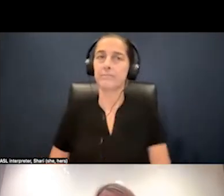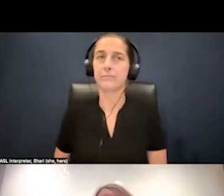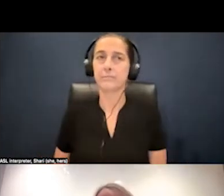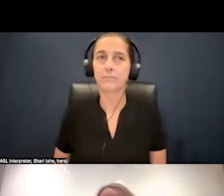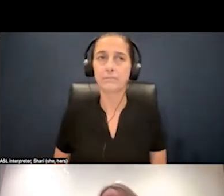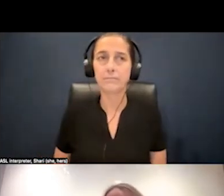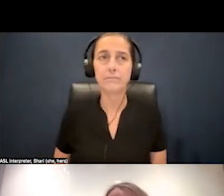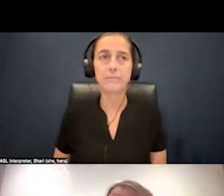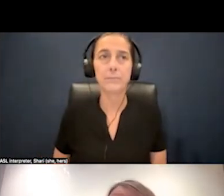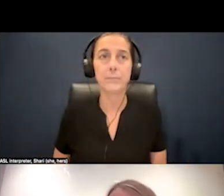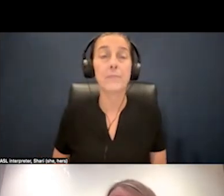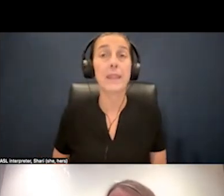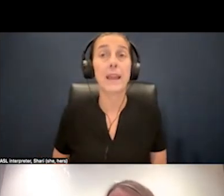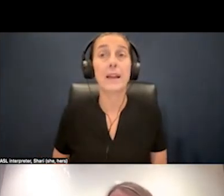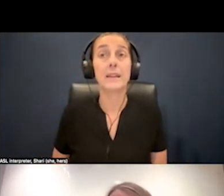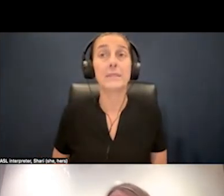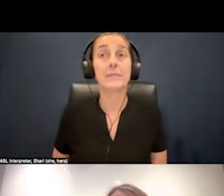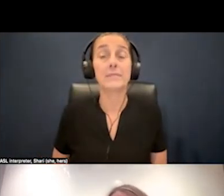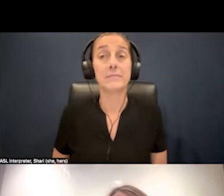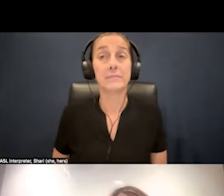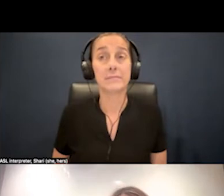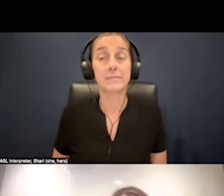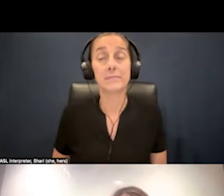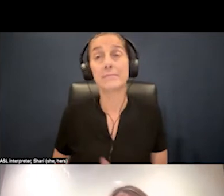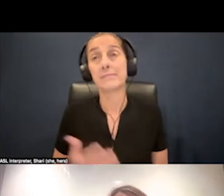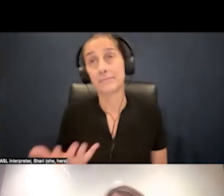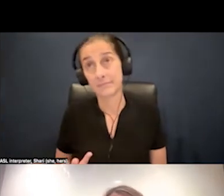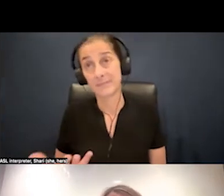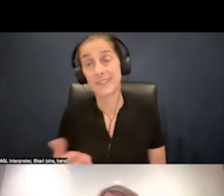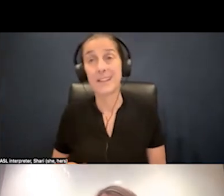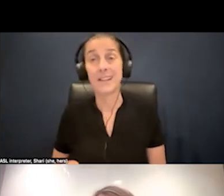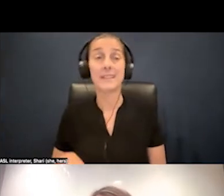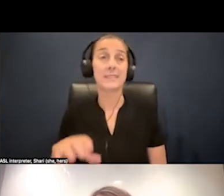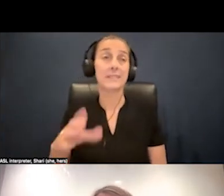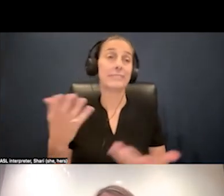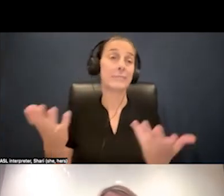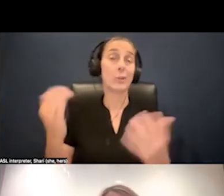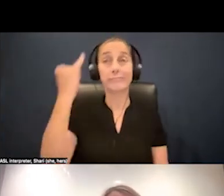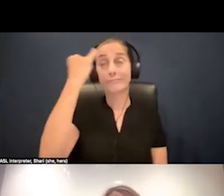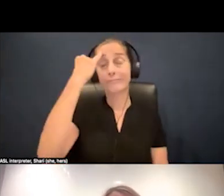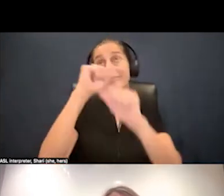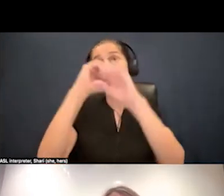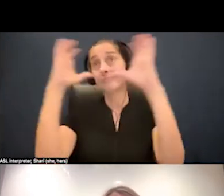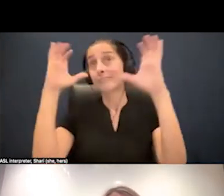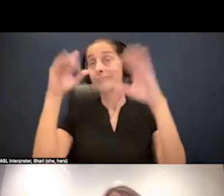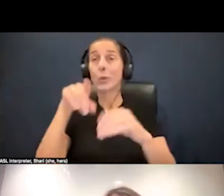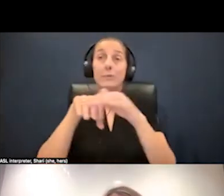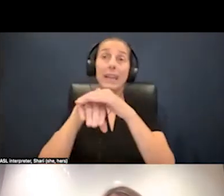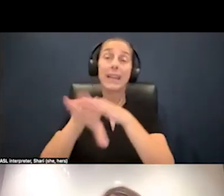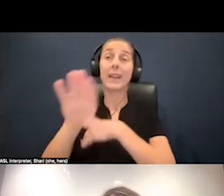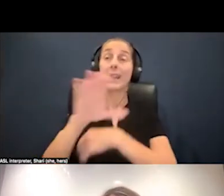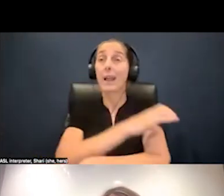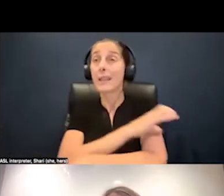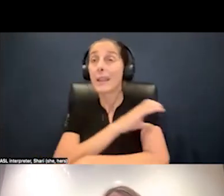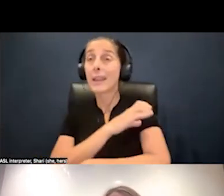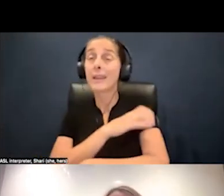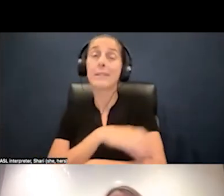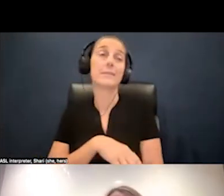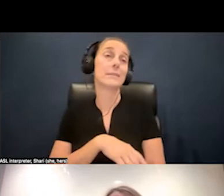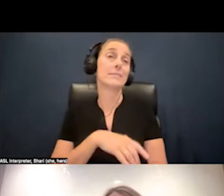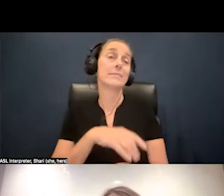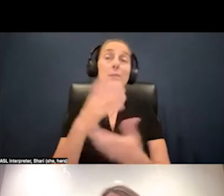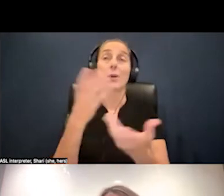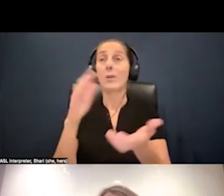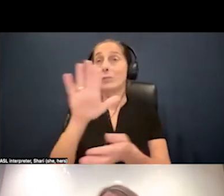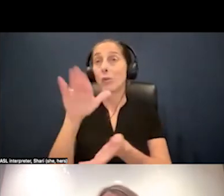So if you were to walk into your provider's office or clinic or somewhere, ask how they